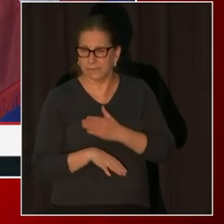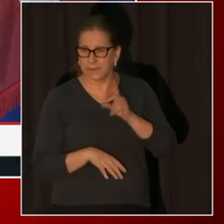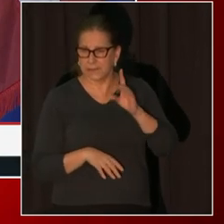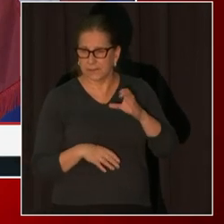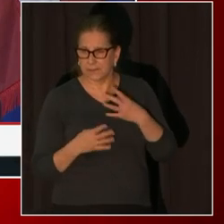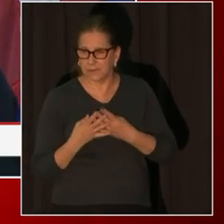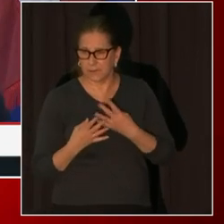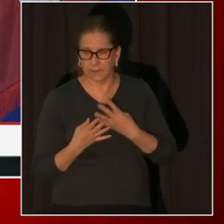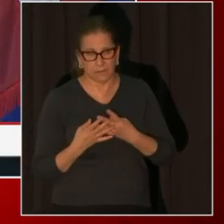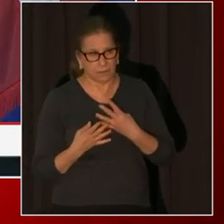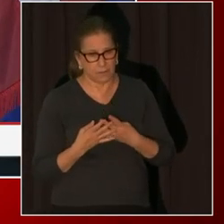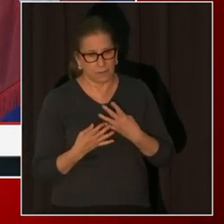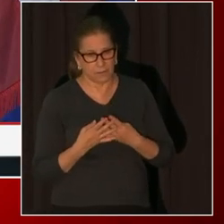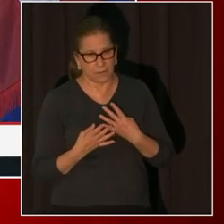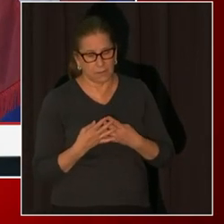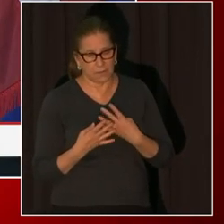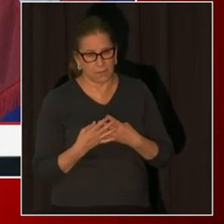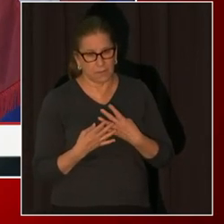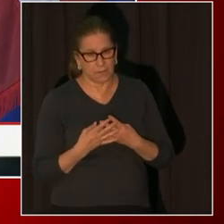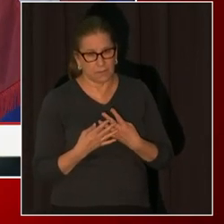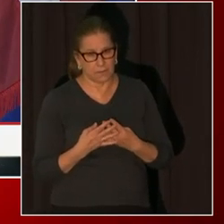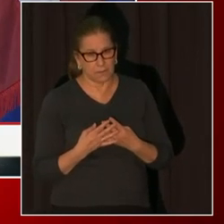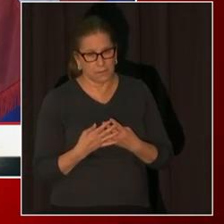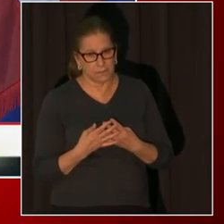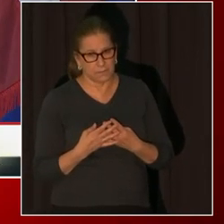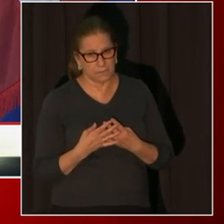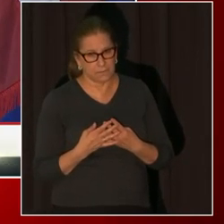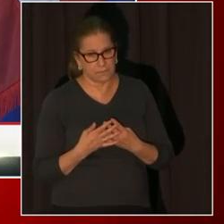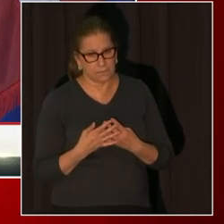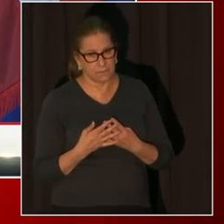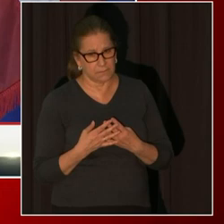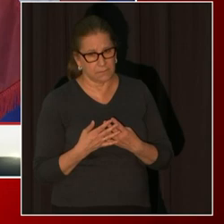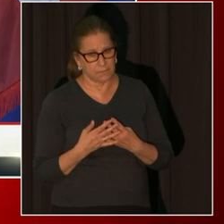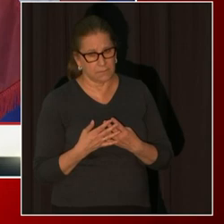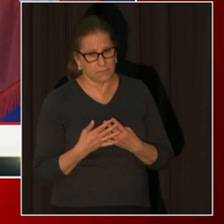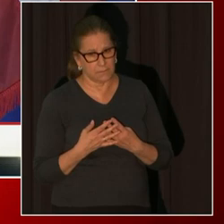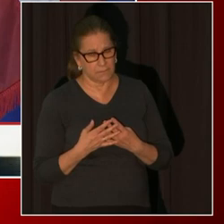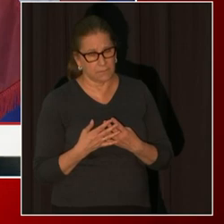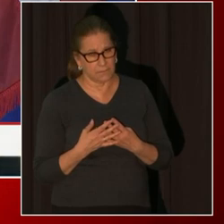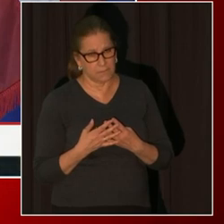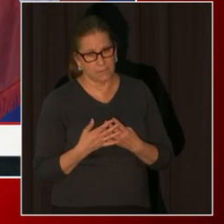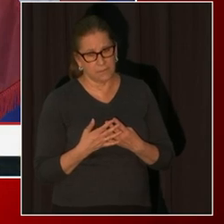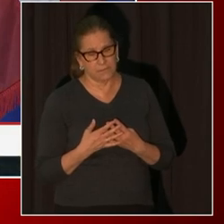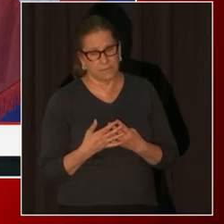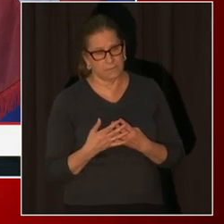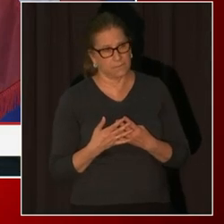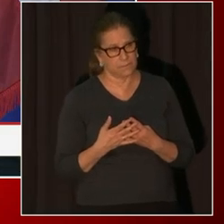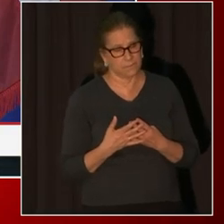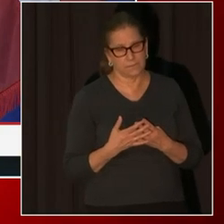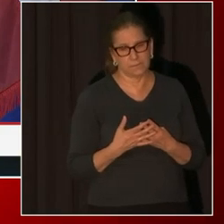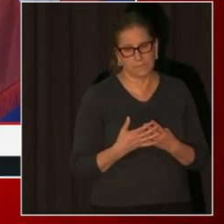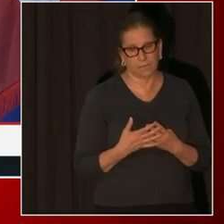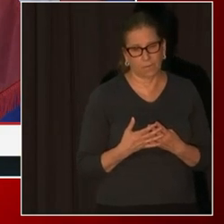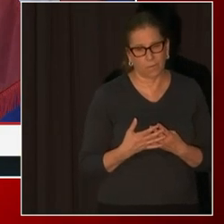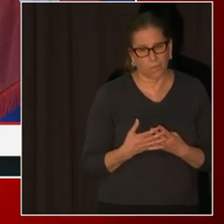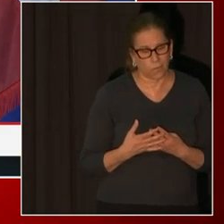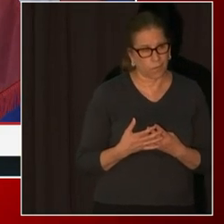During your discussions with your staff, Mayor Bowser, has there been any talk about a new